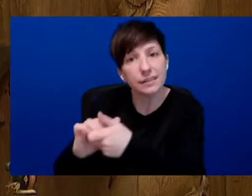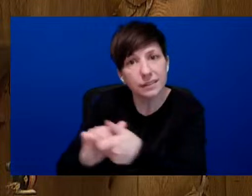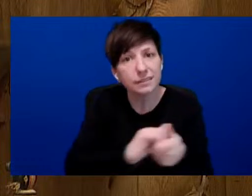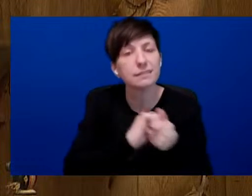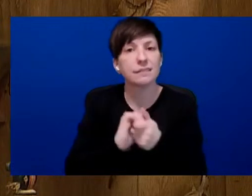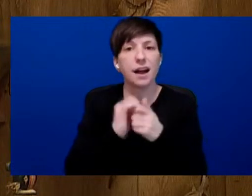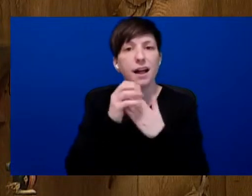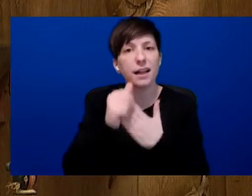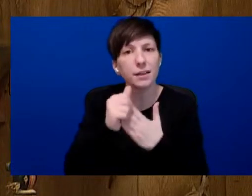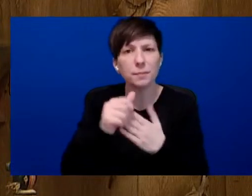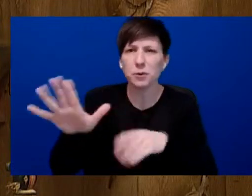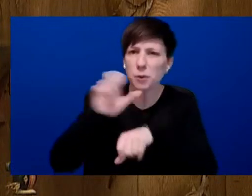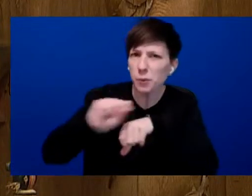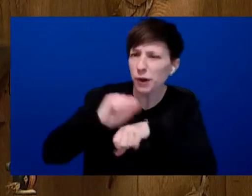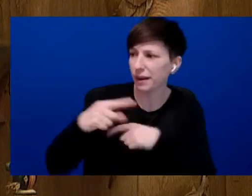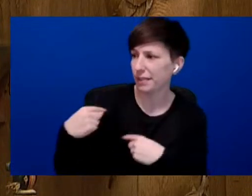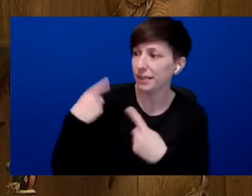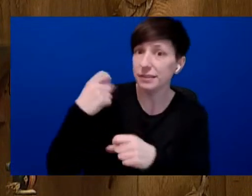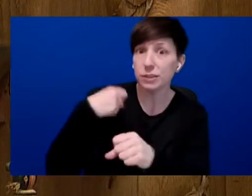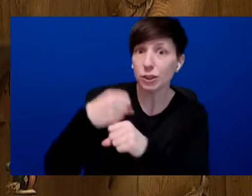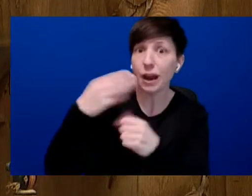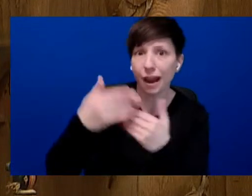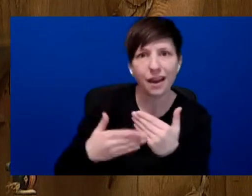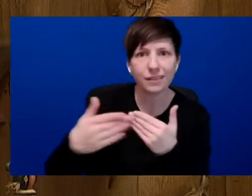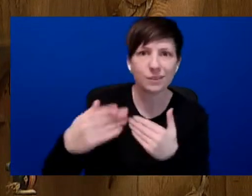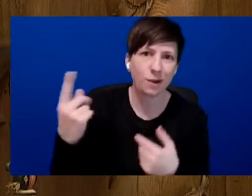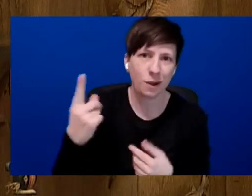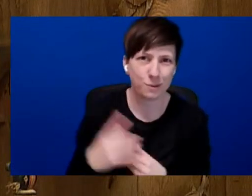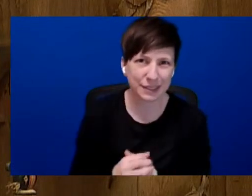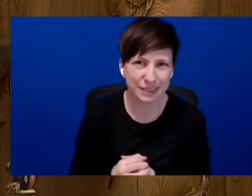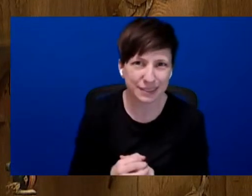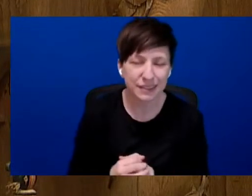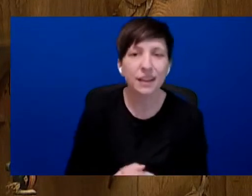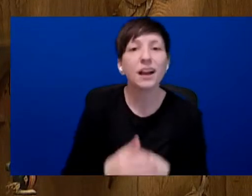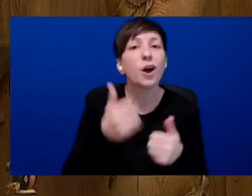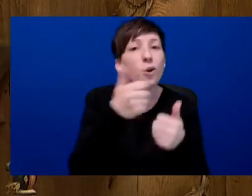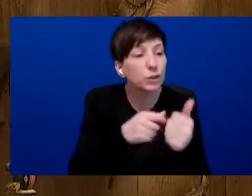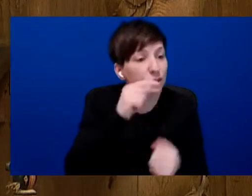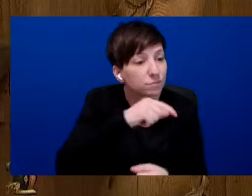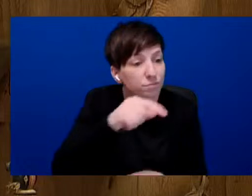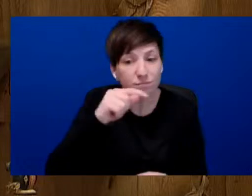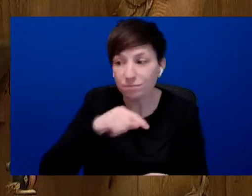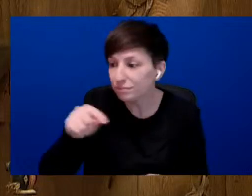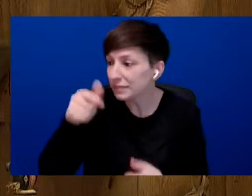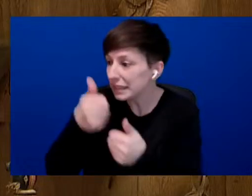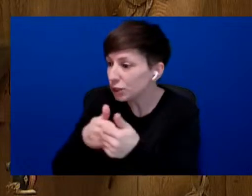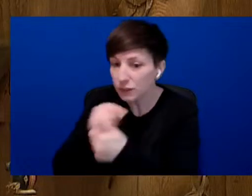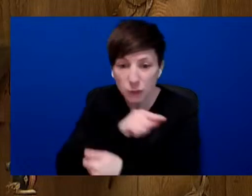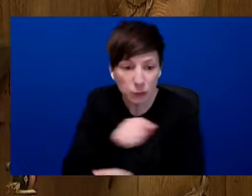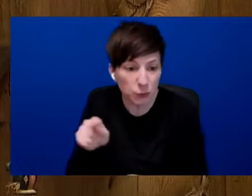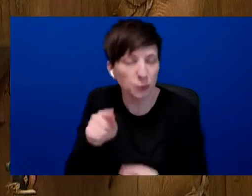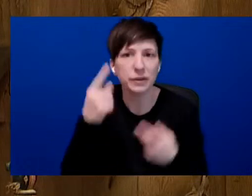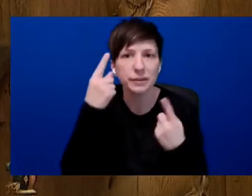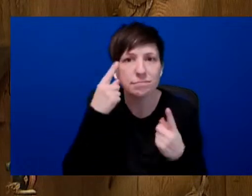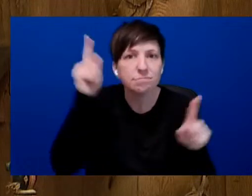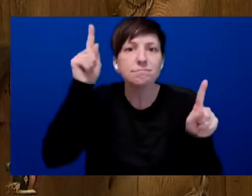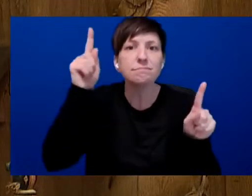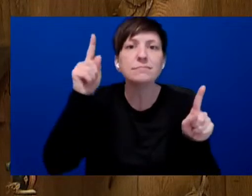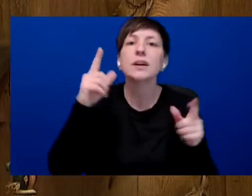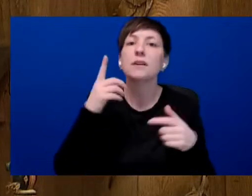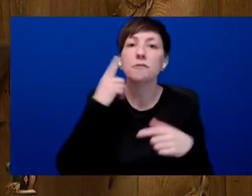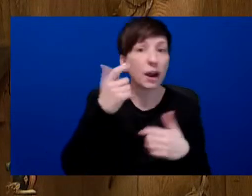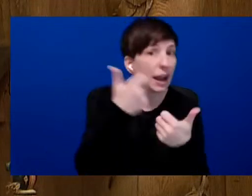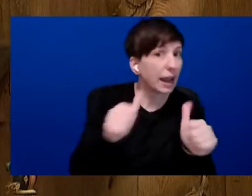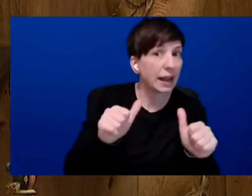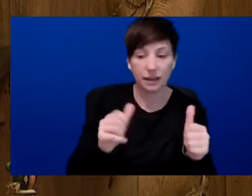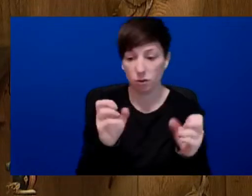past year and always. I wish you all every possible success in meeting the opportunities and the challenges that lie